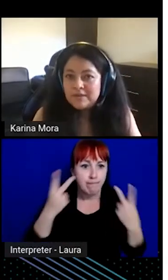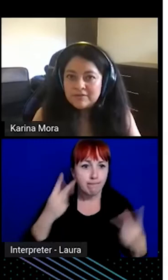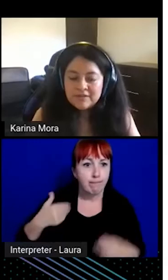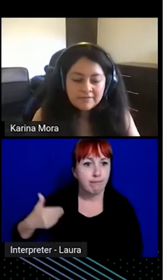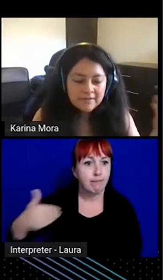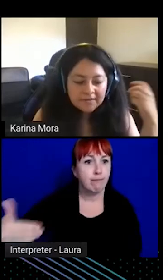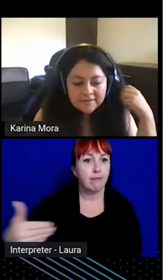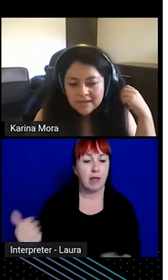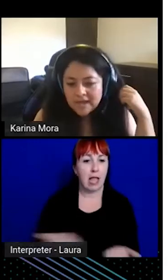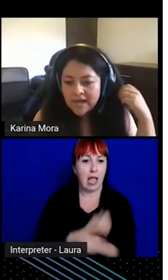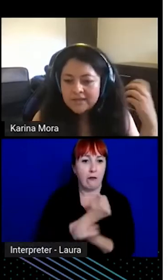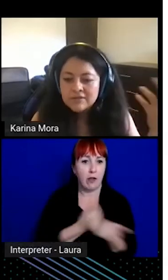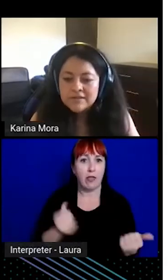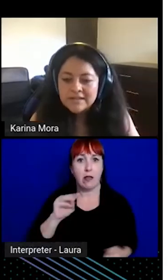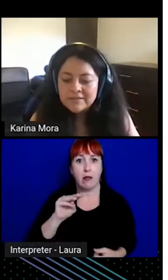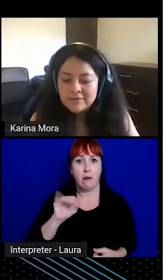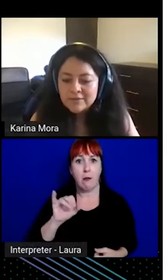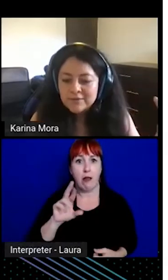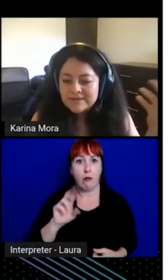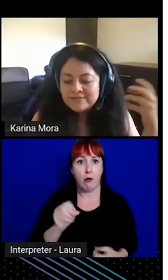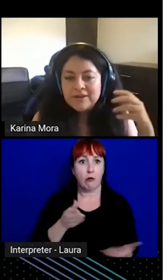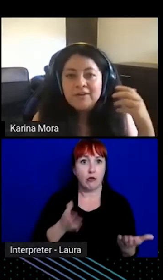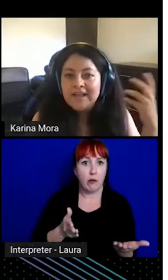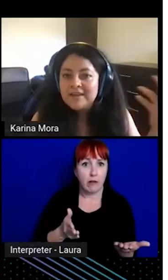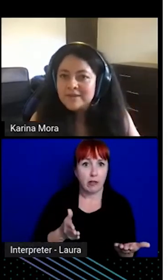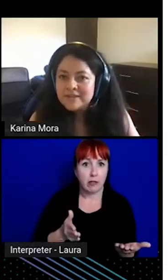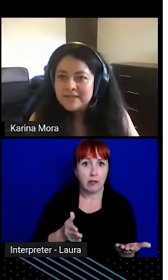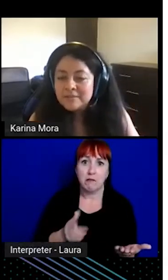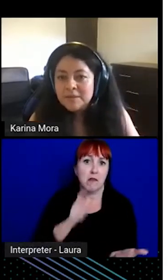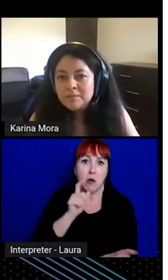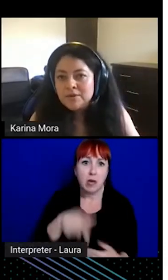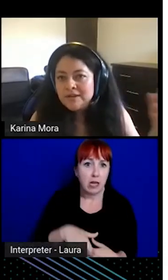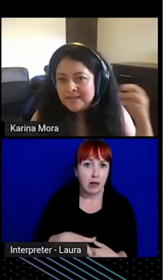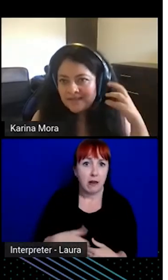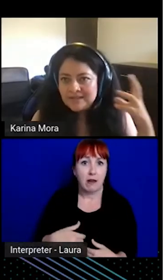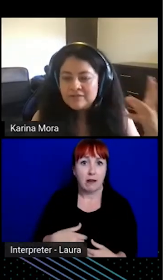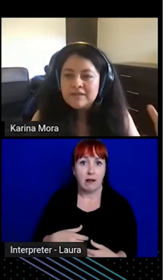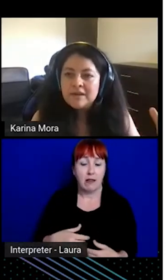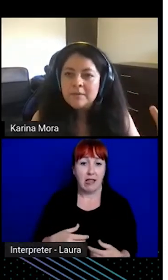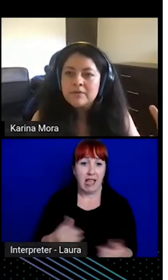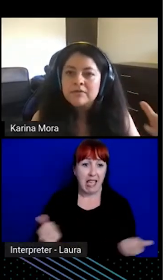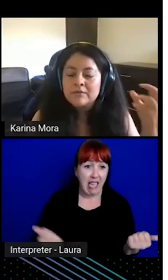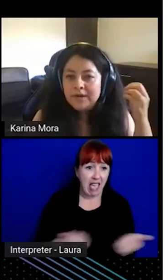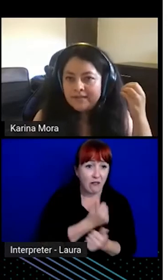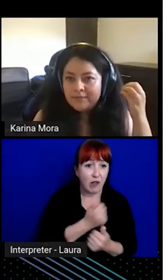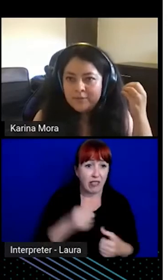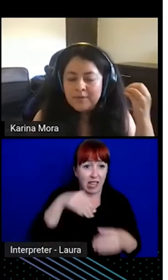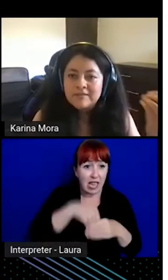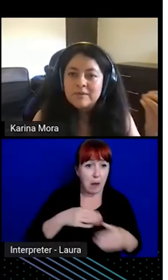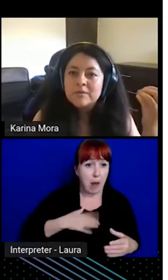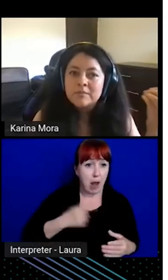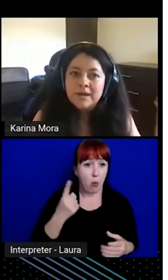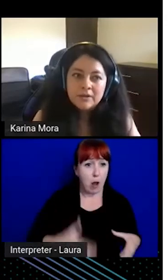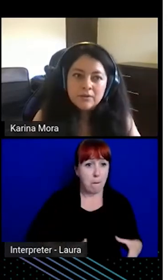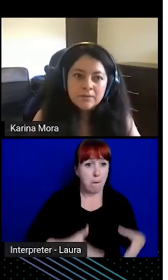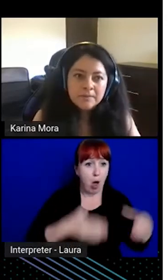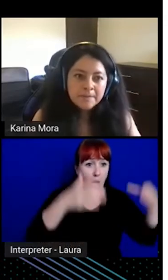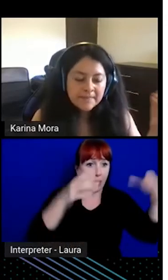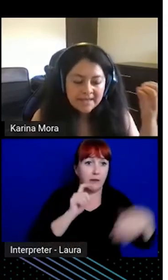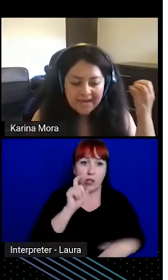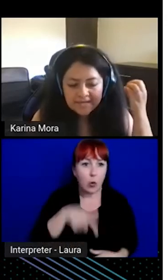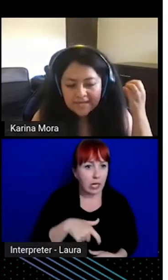to be microservice. I don't need to strangle everything in my monolith. I need to think about what provides me more